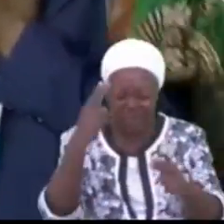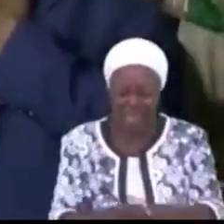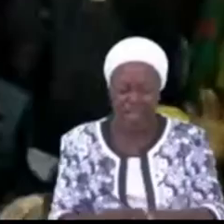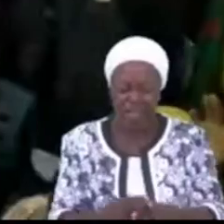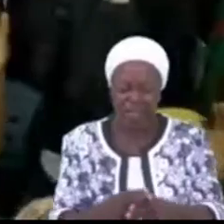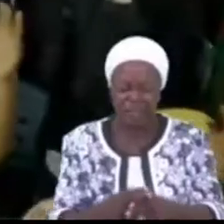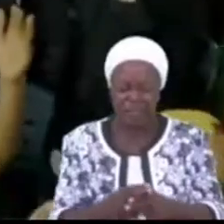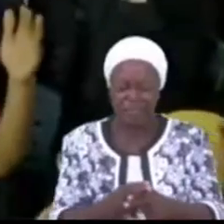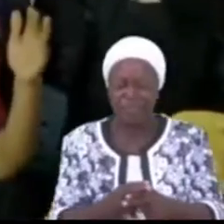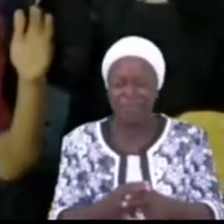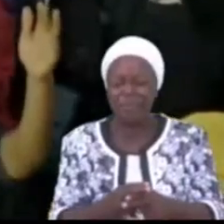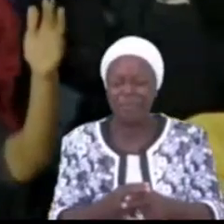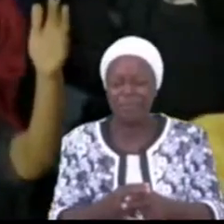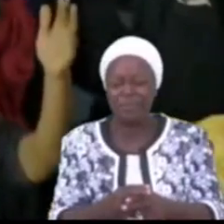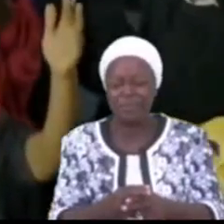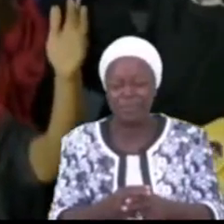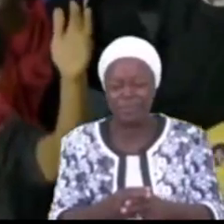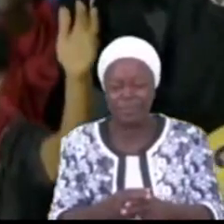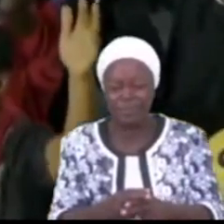name.